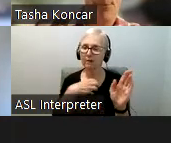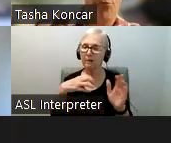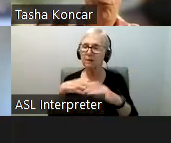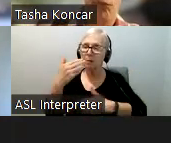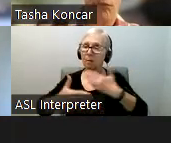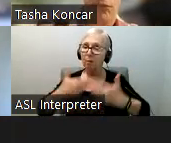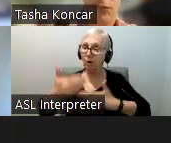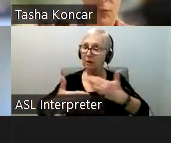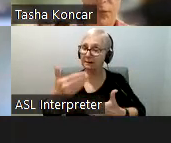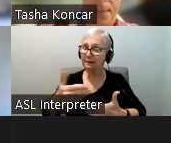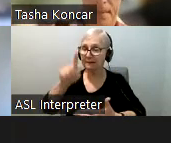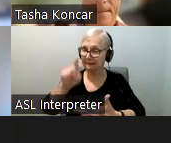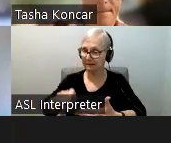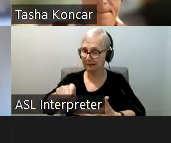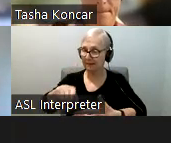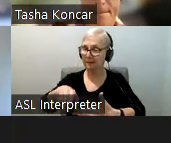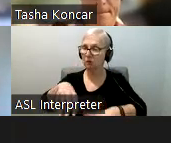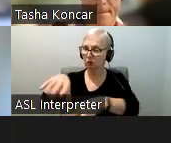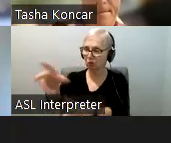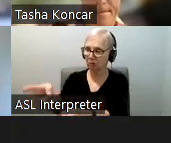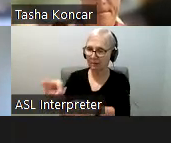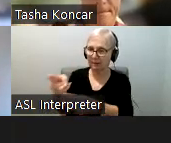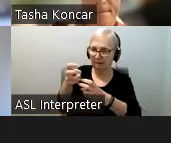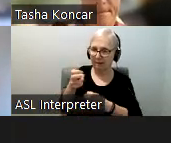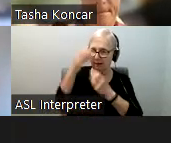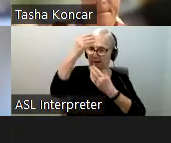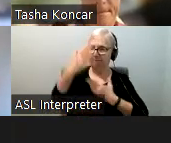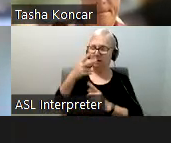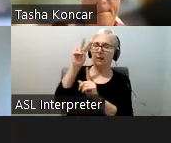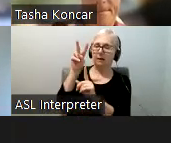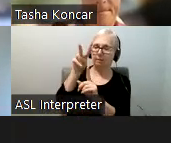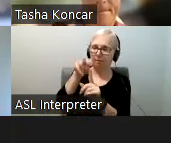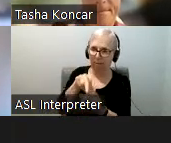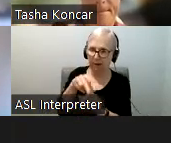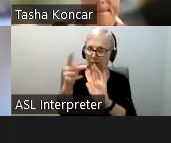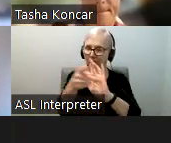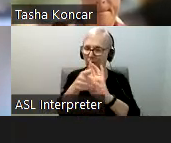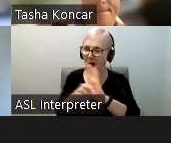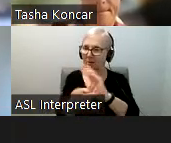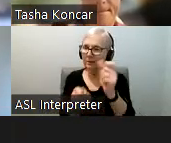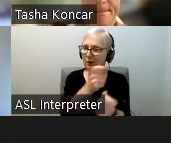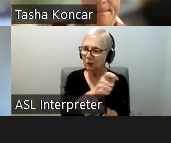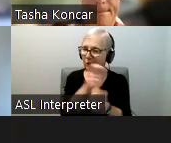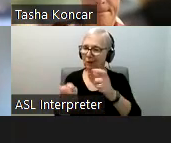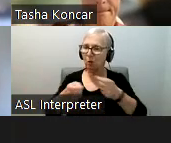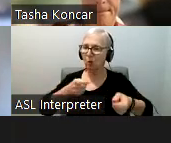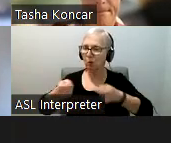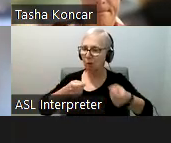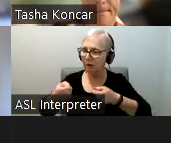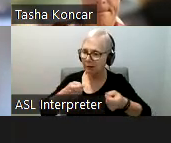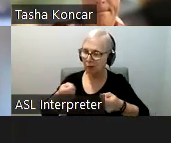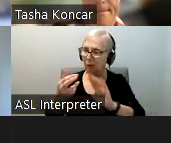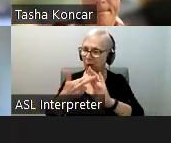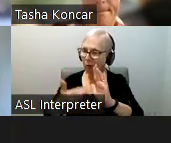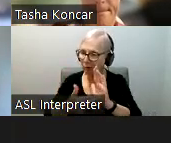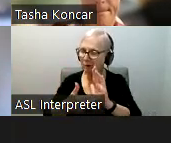process needs to take the information and actually apply it to whatever policy changes or regulatory, or in